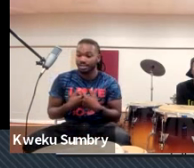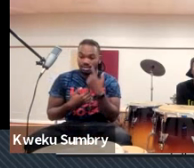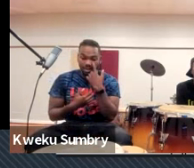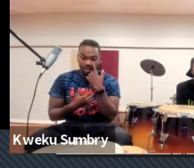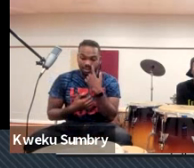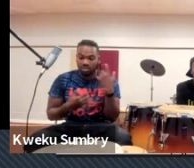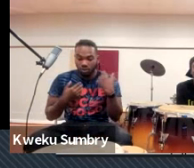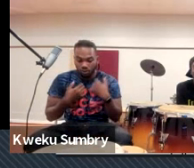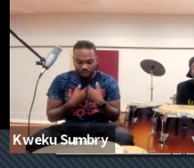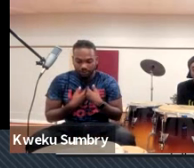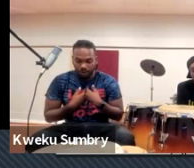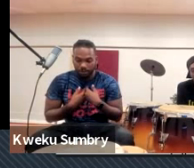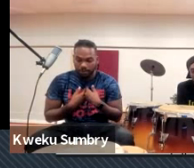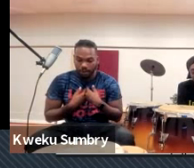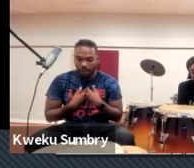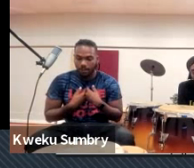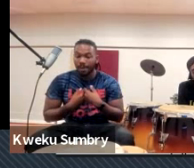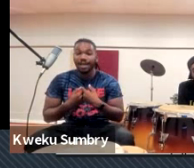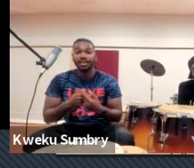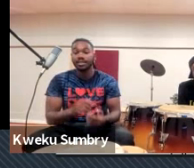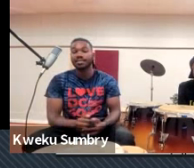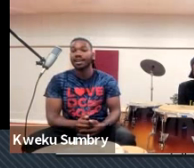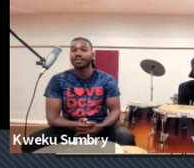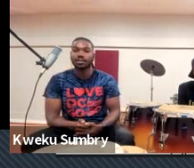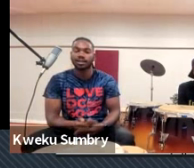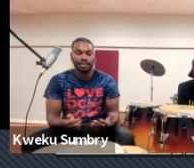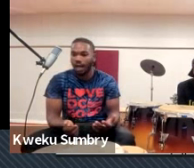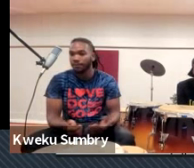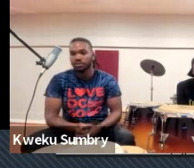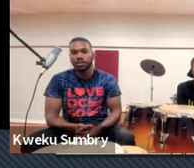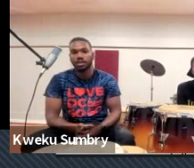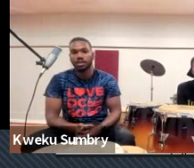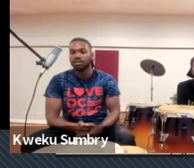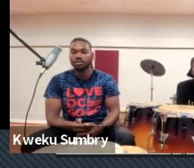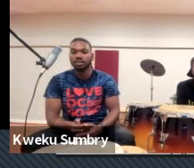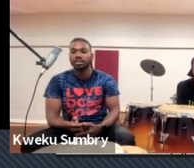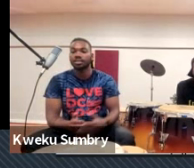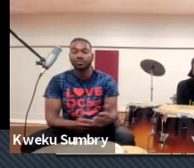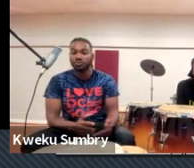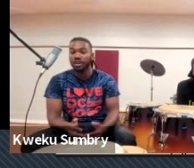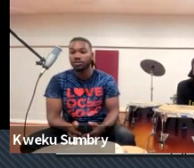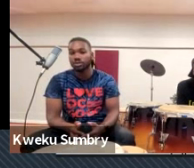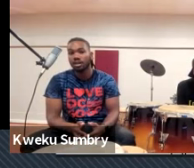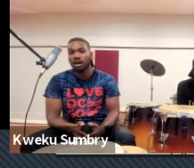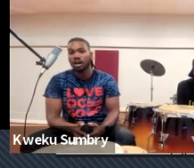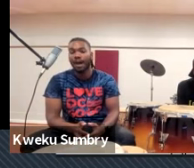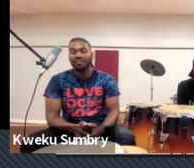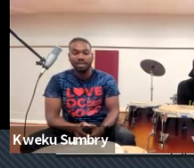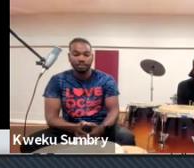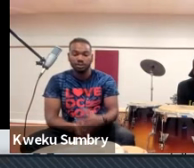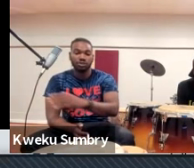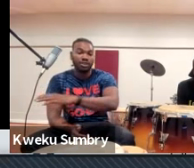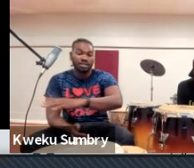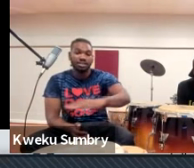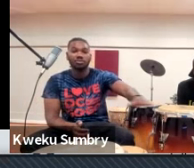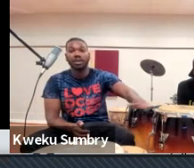and this is totally from my lens as an accomplished percussionist in different realms. I've been